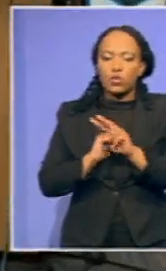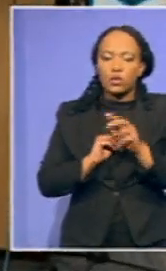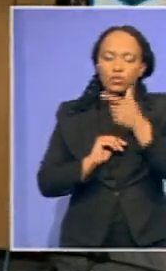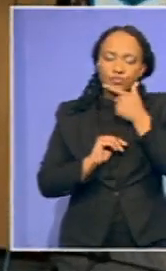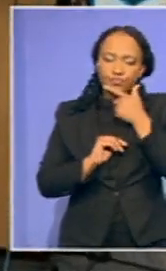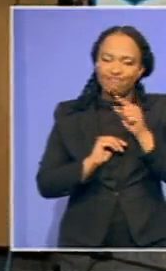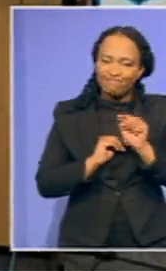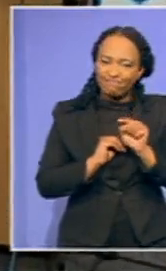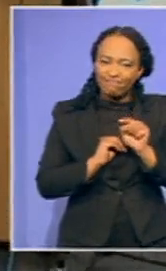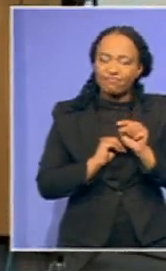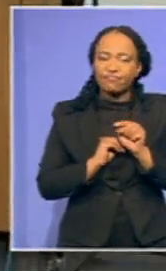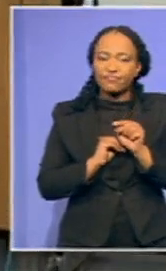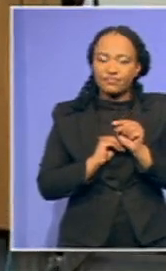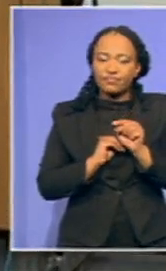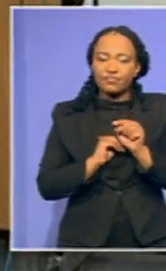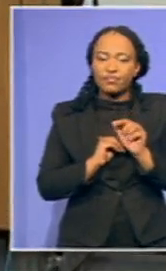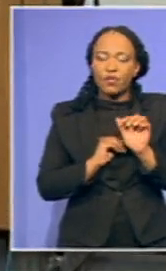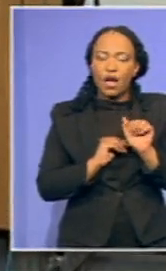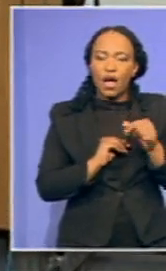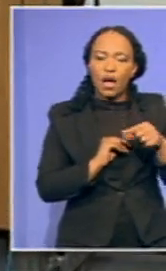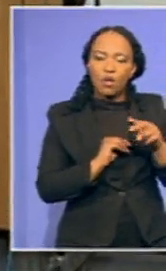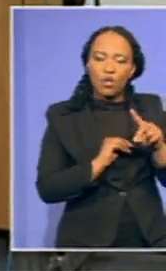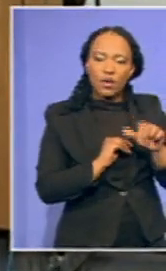when Aqueduct 1